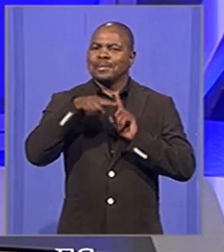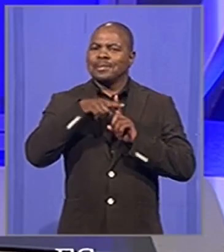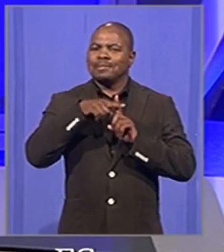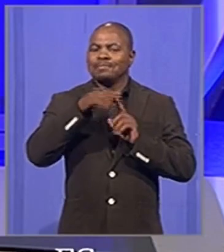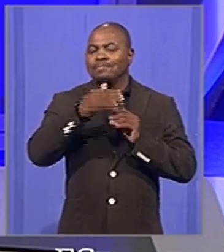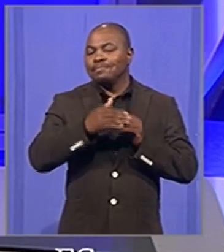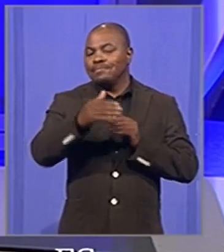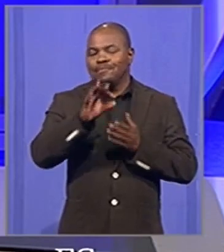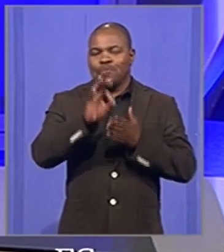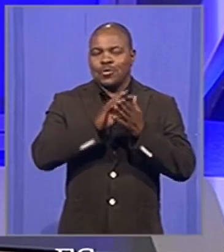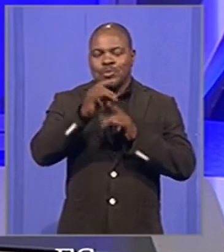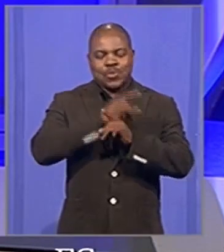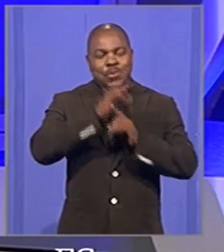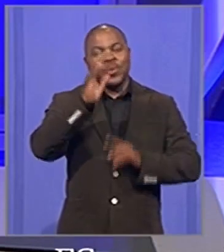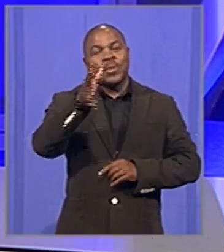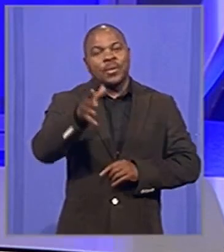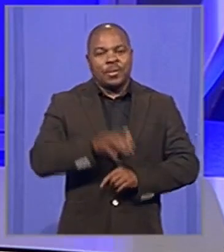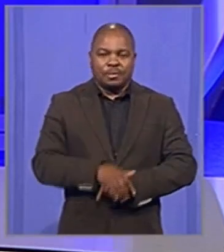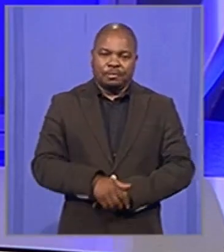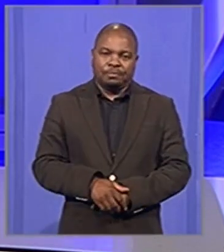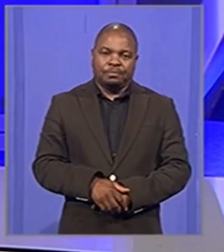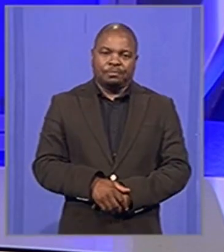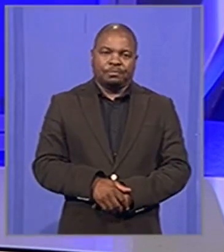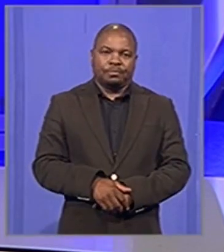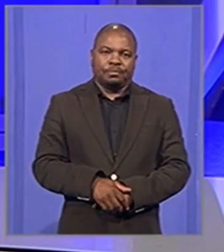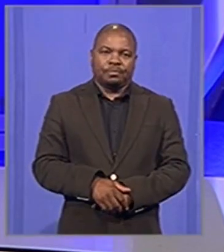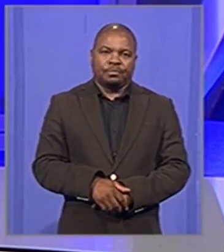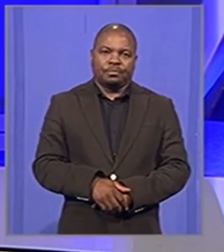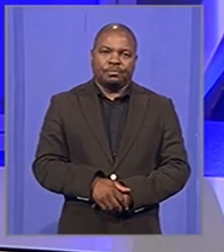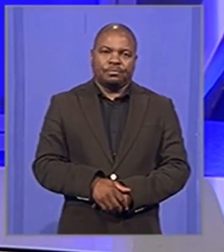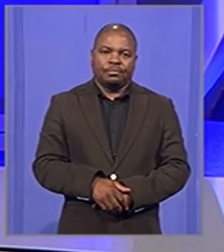tla fenya ditlhopho tse di tlang.